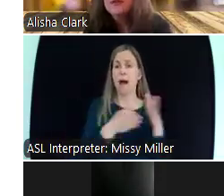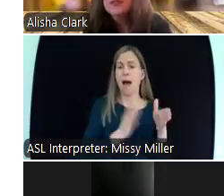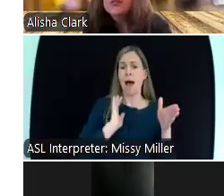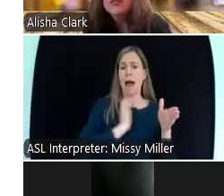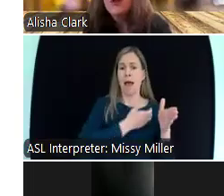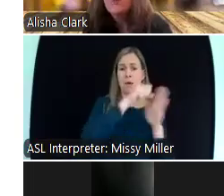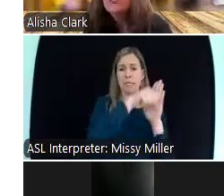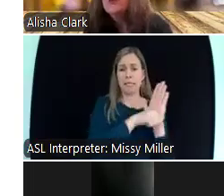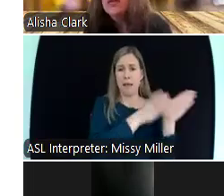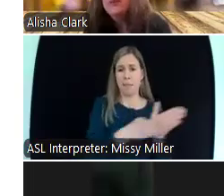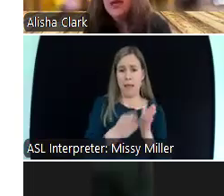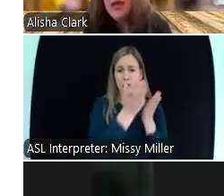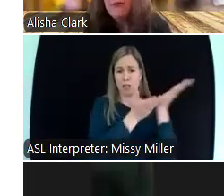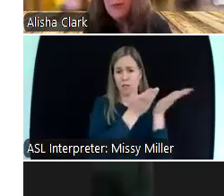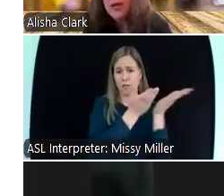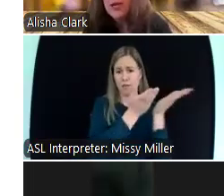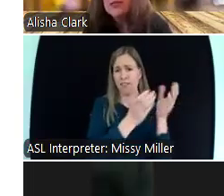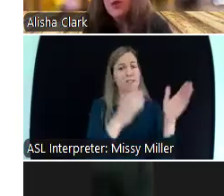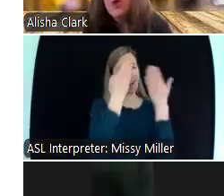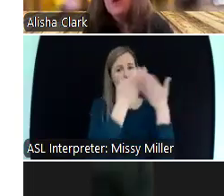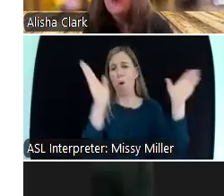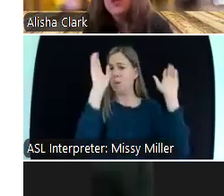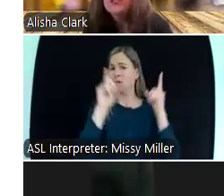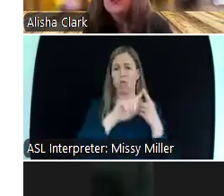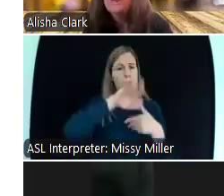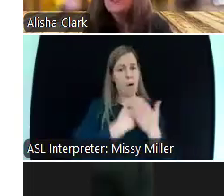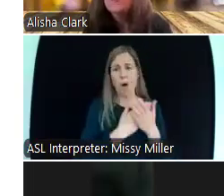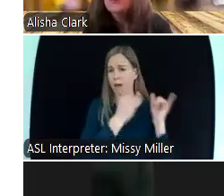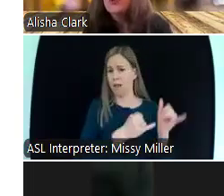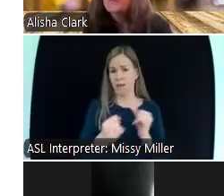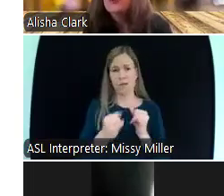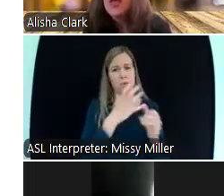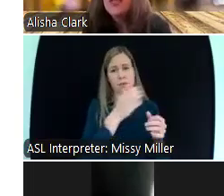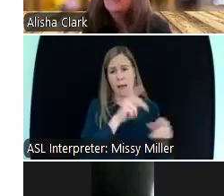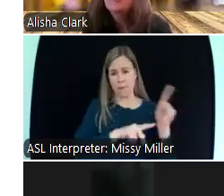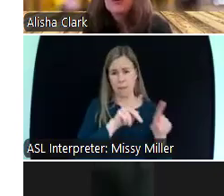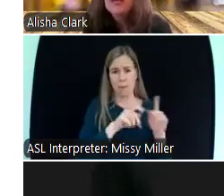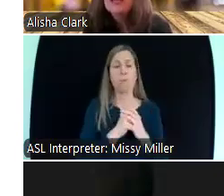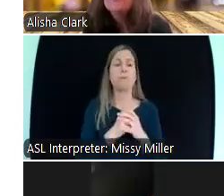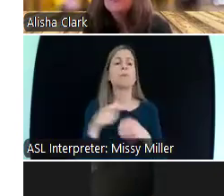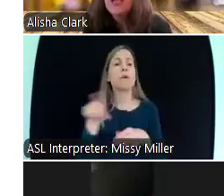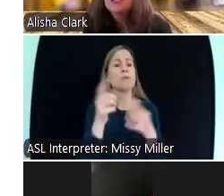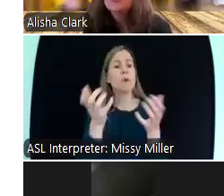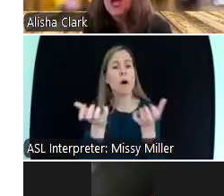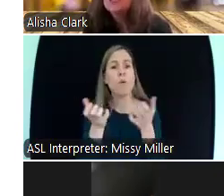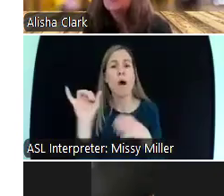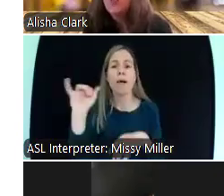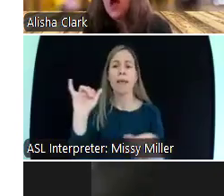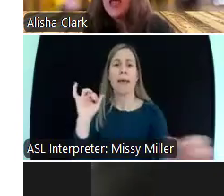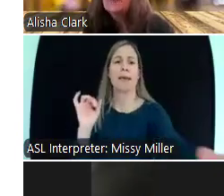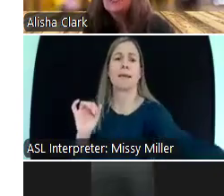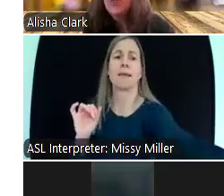plan services, they're open to anybody and everybody. So for goods and services, if you're looking for like briefs,